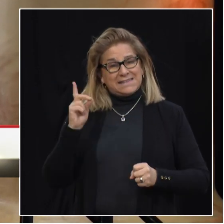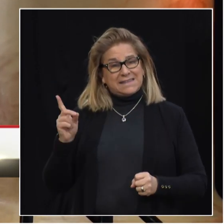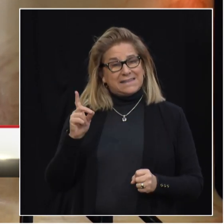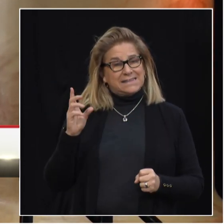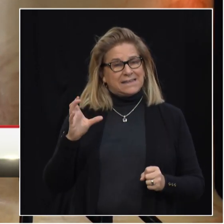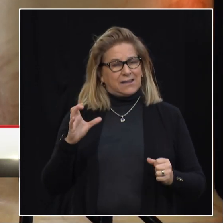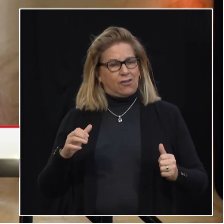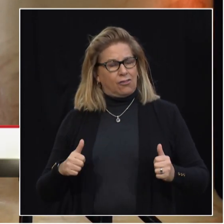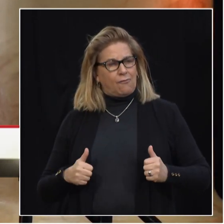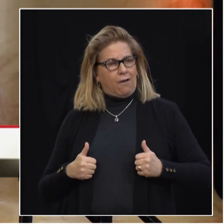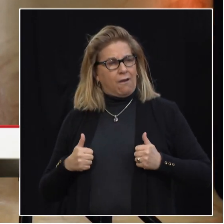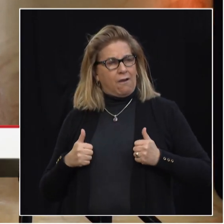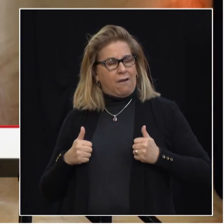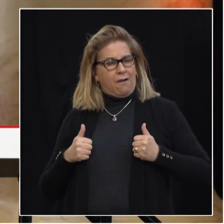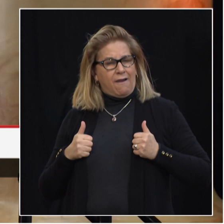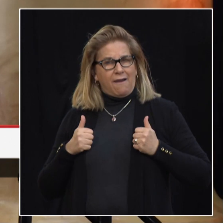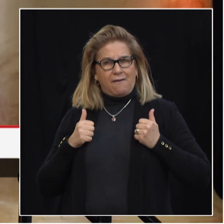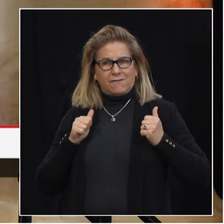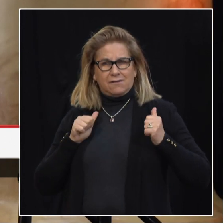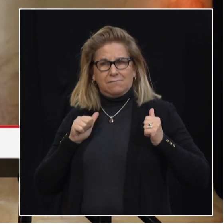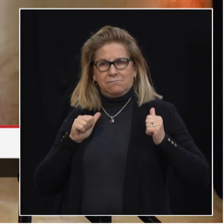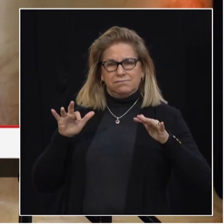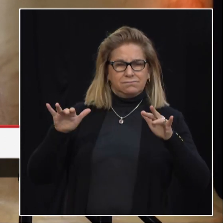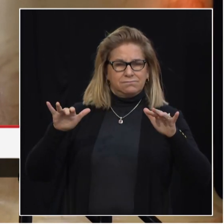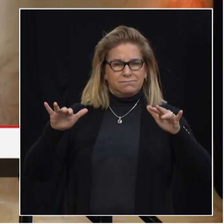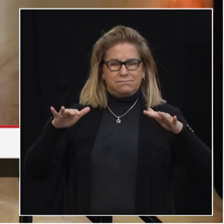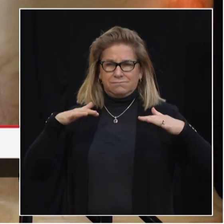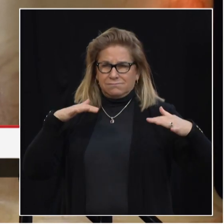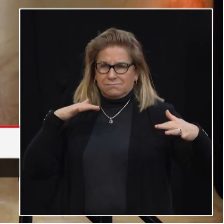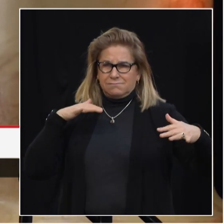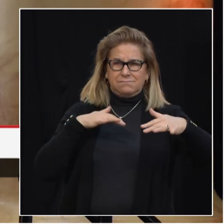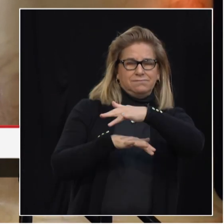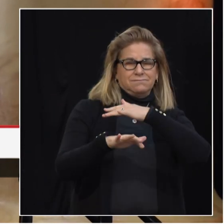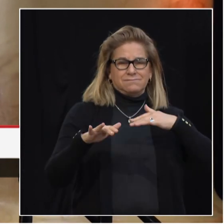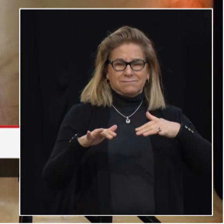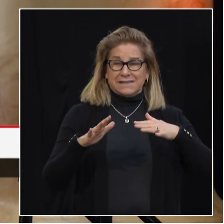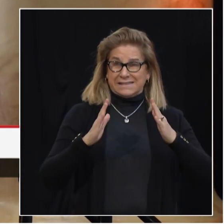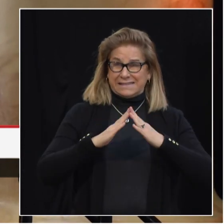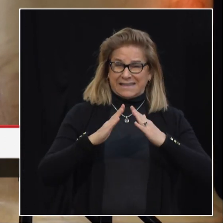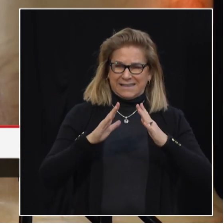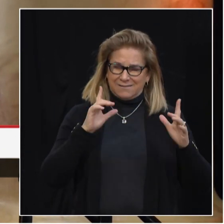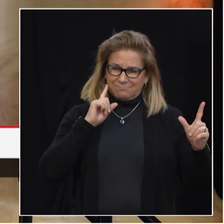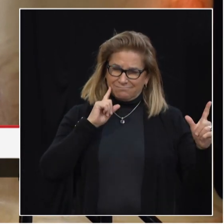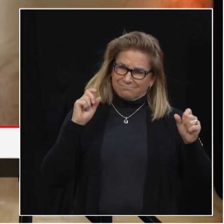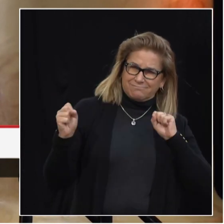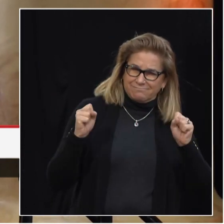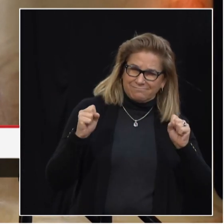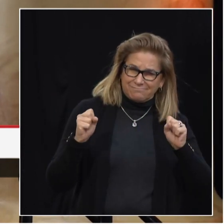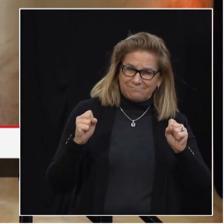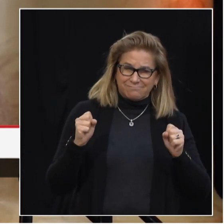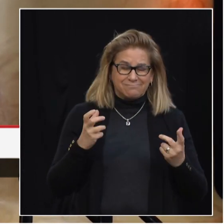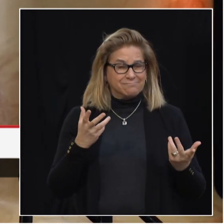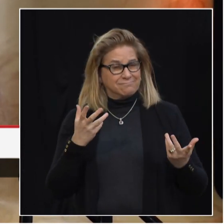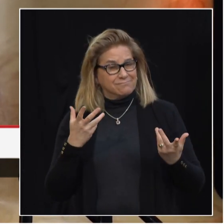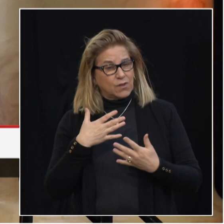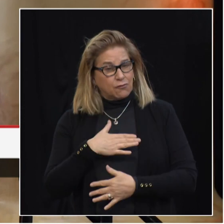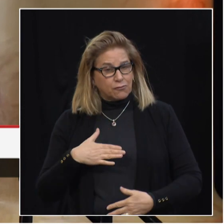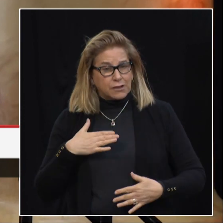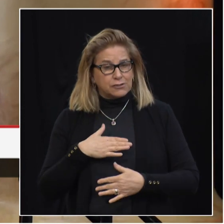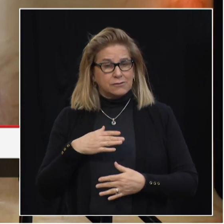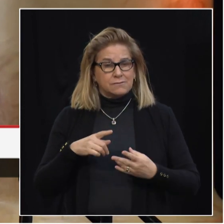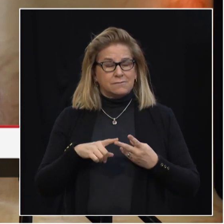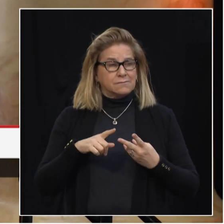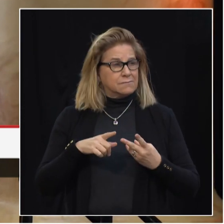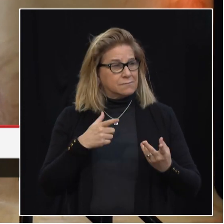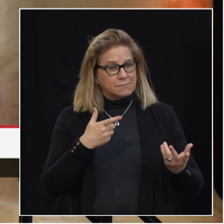world. So sit back, relax, enjoy, participate, write down the opportunities.